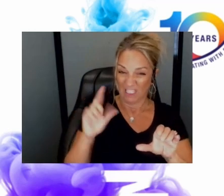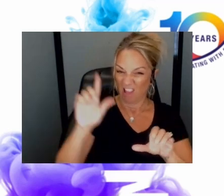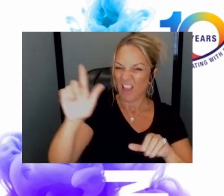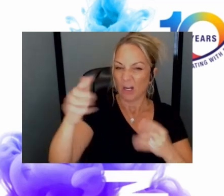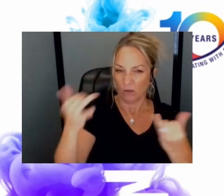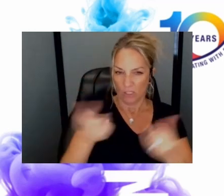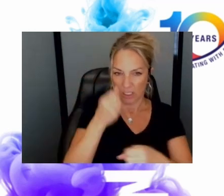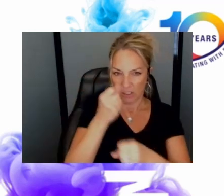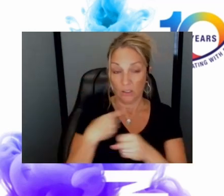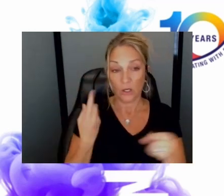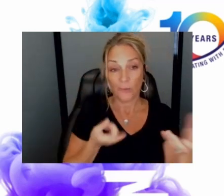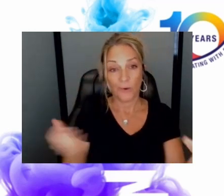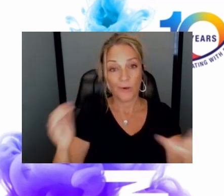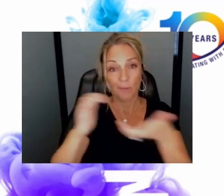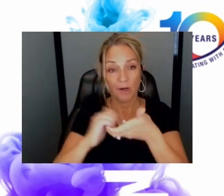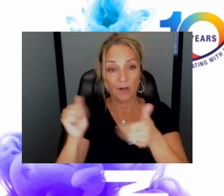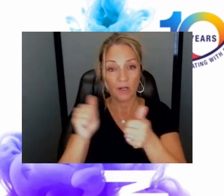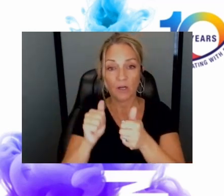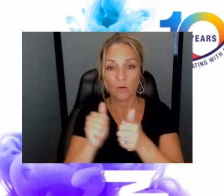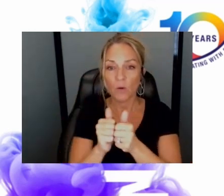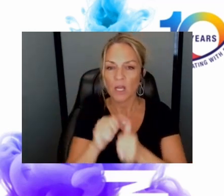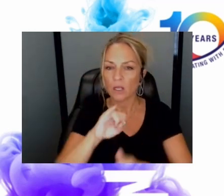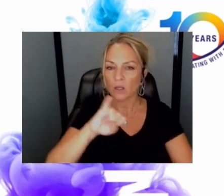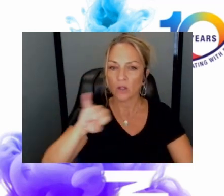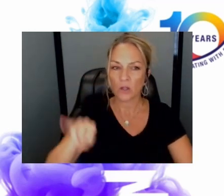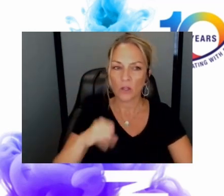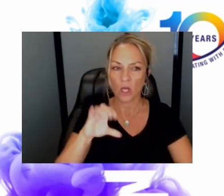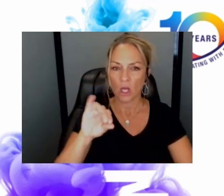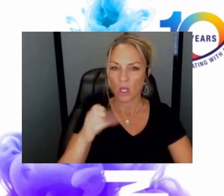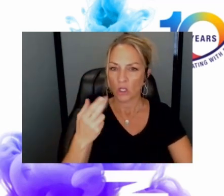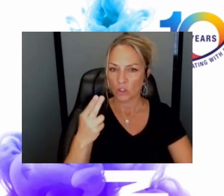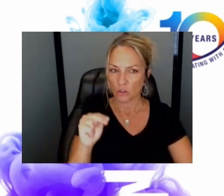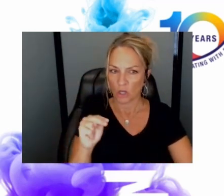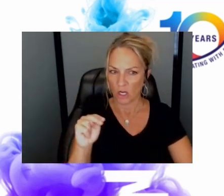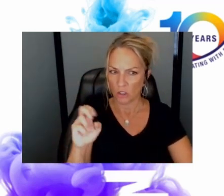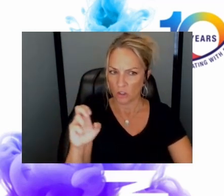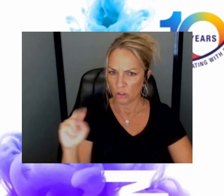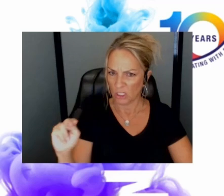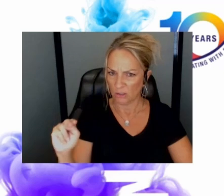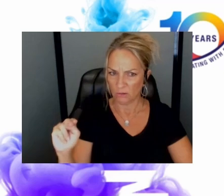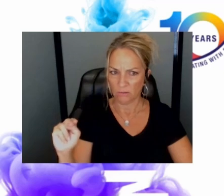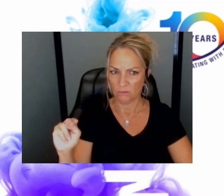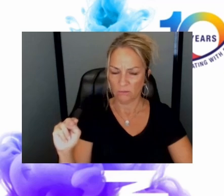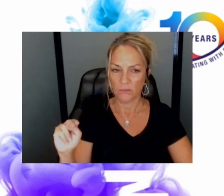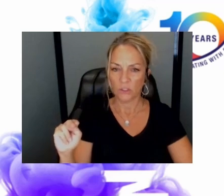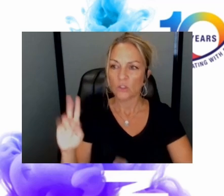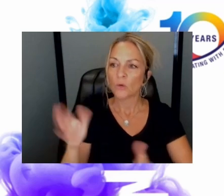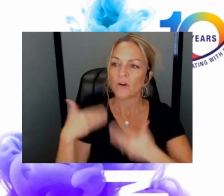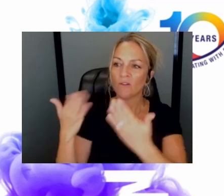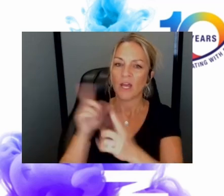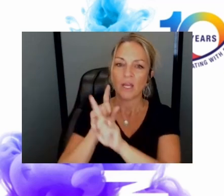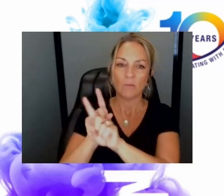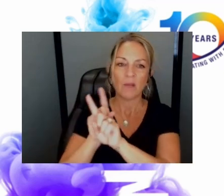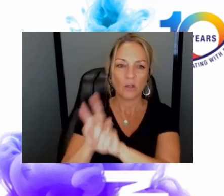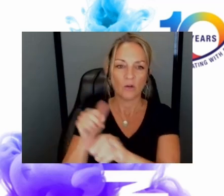with Joshin to provide some mentoring to individuals